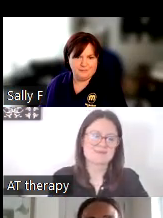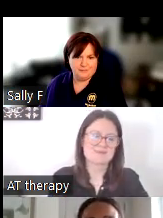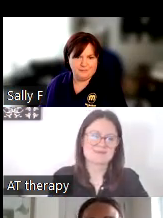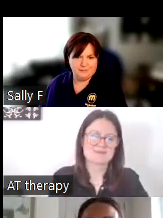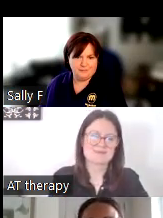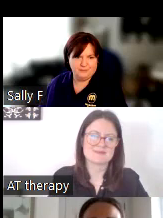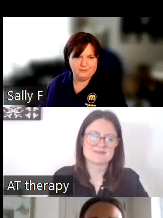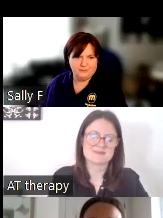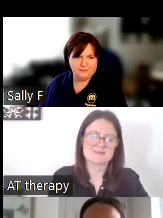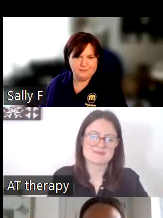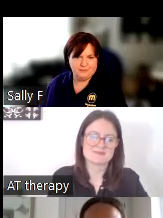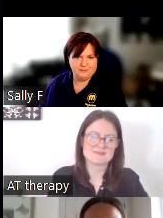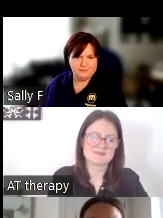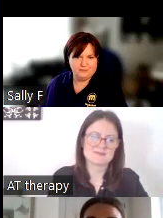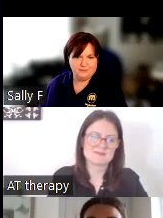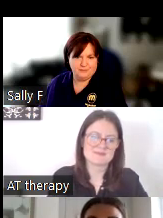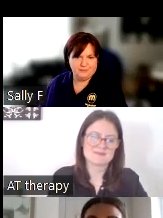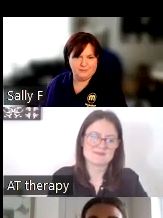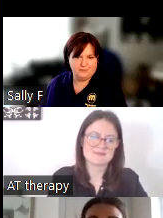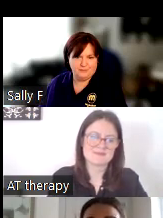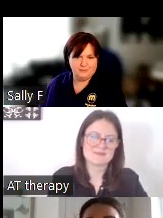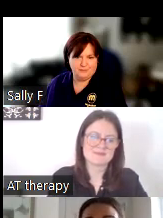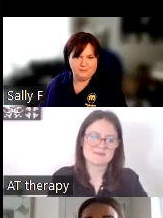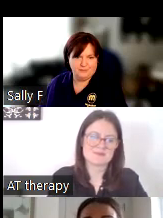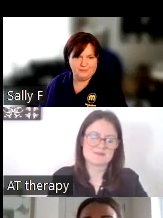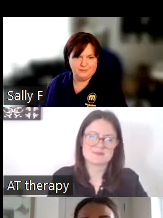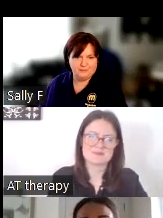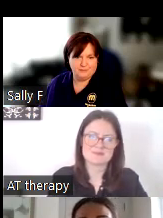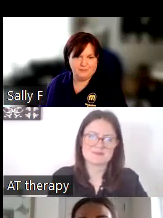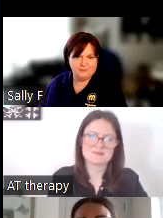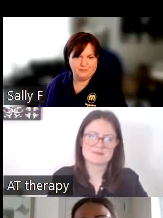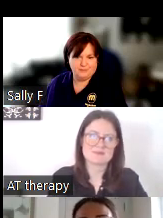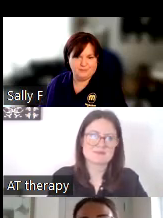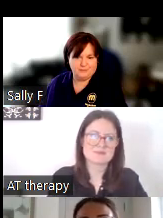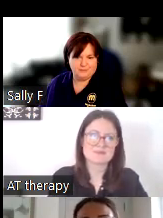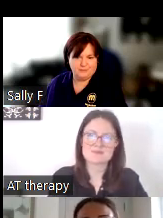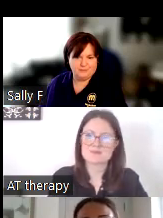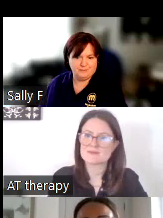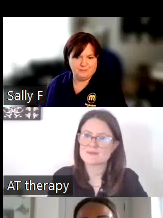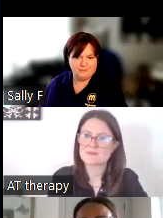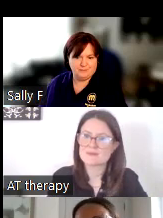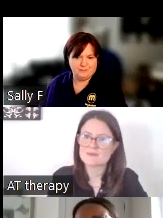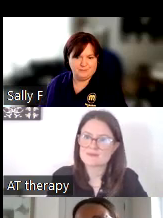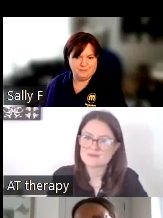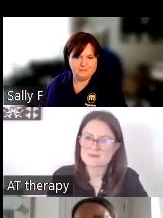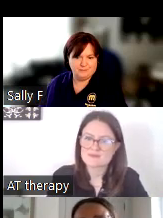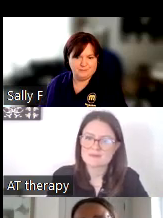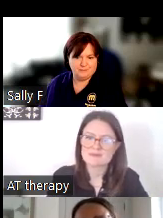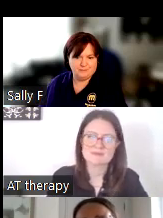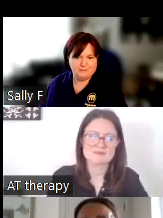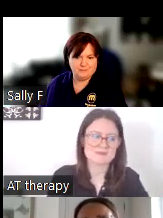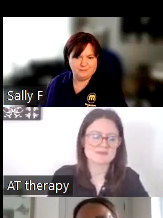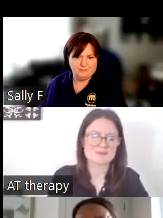it. She's going to be discussing access, 6 different access methods and why it's important, and kind of how